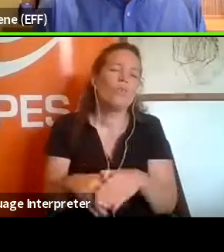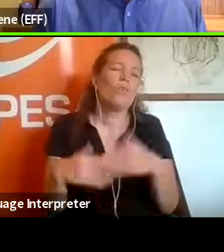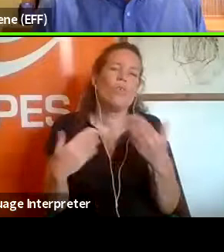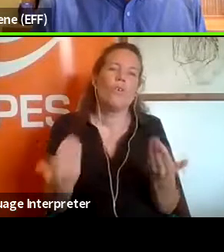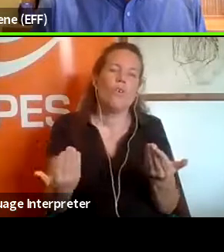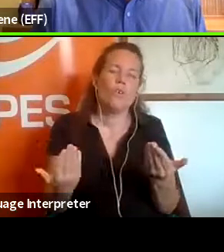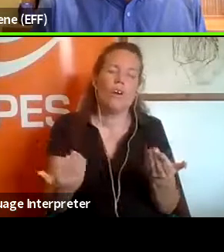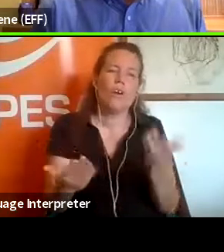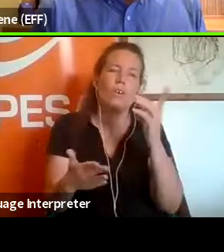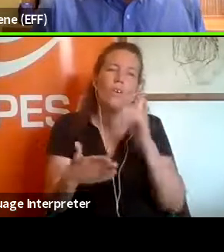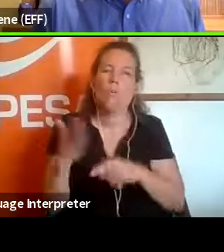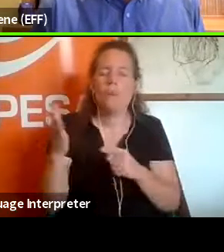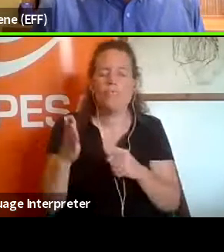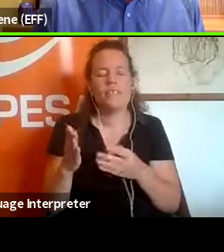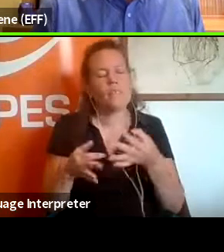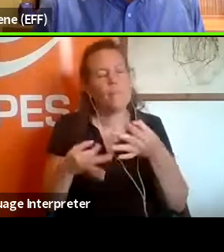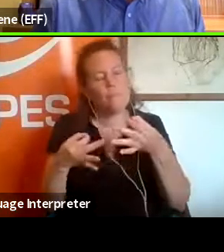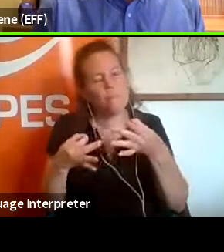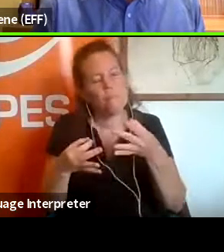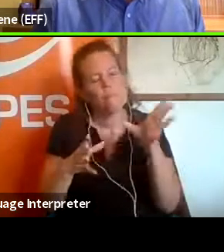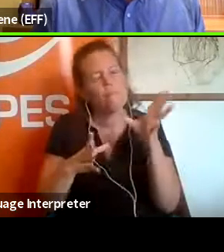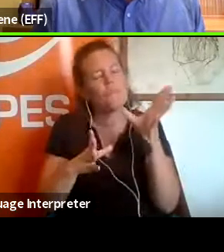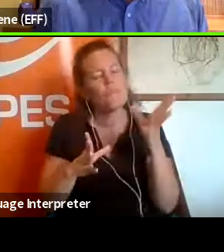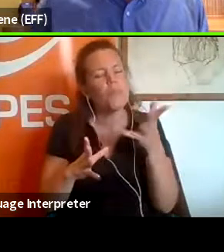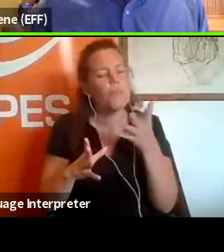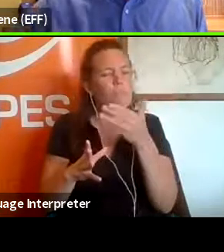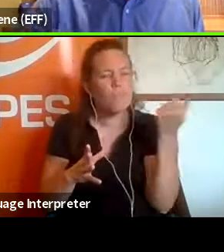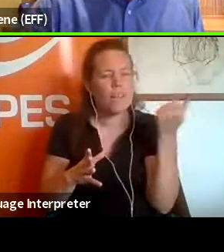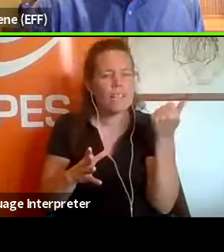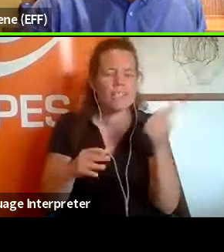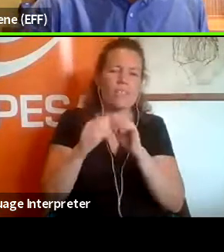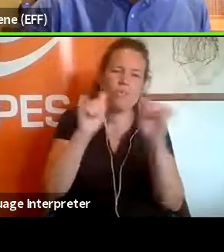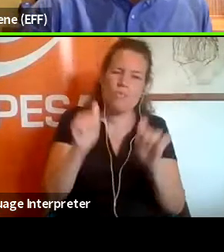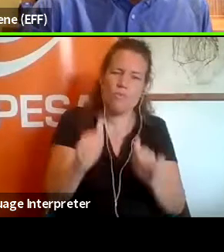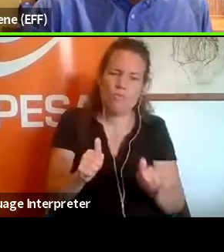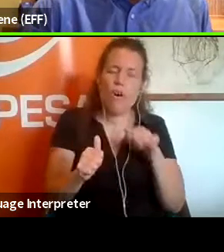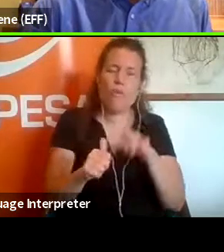the the best form of the principles from a government's perspective.